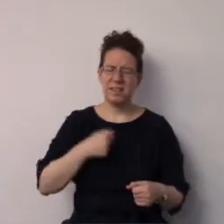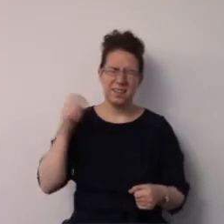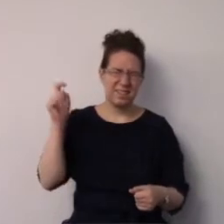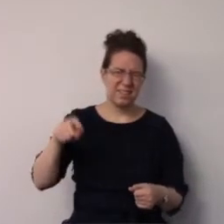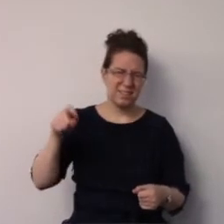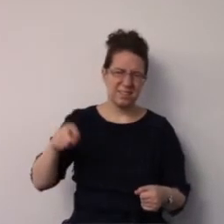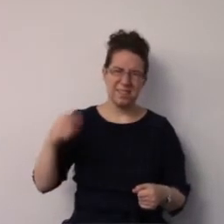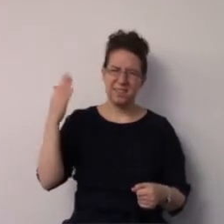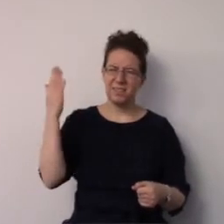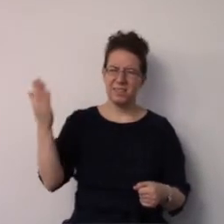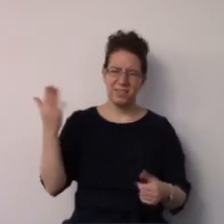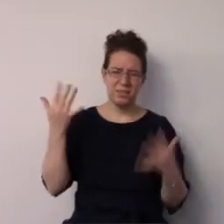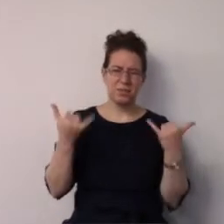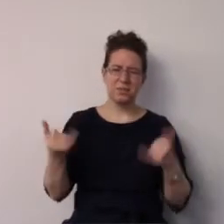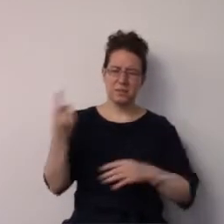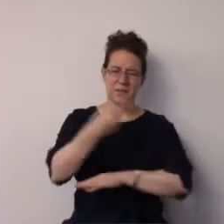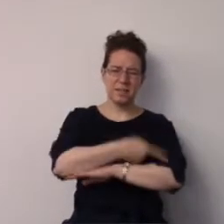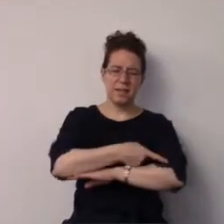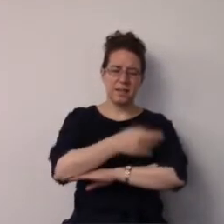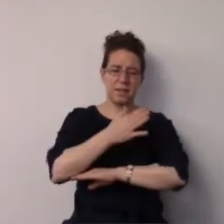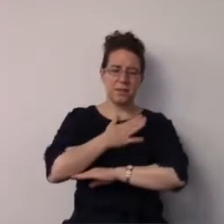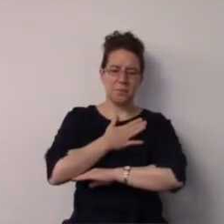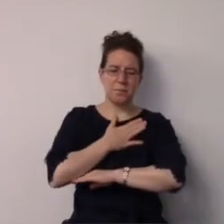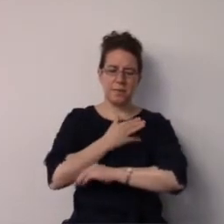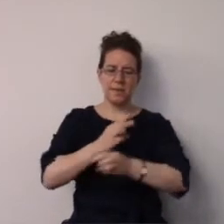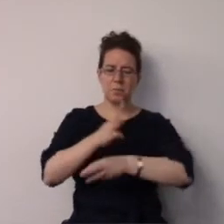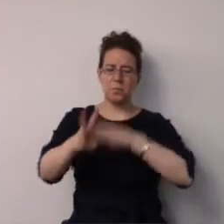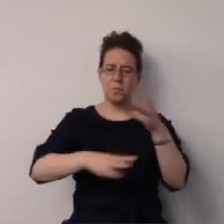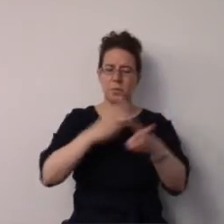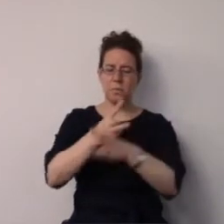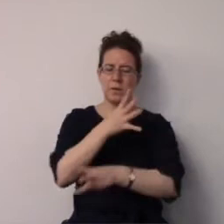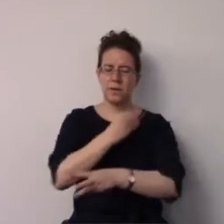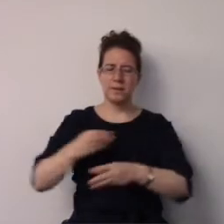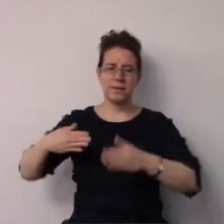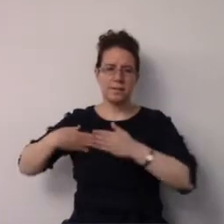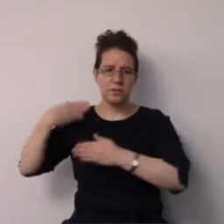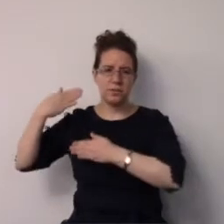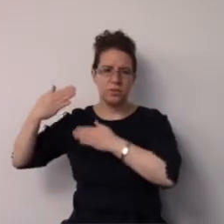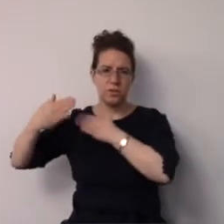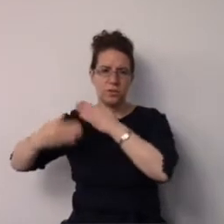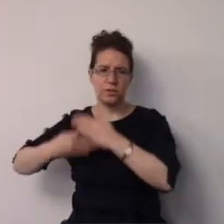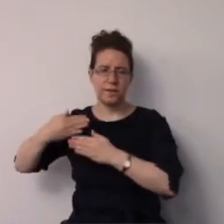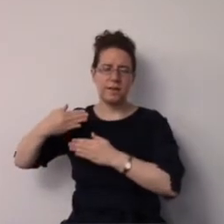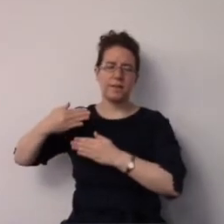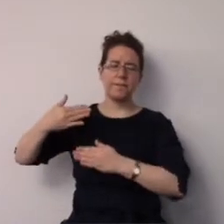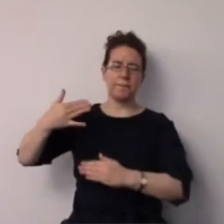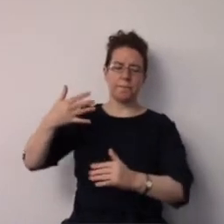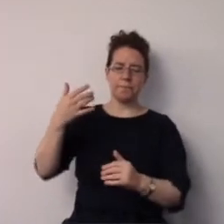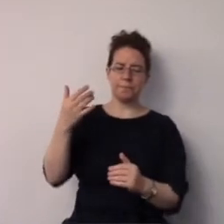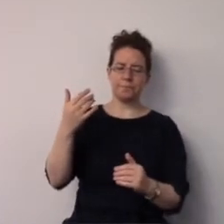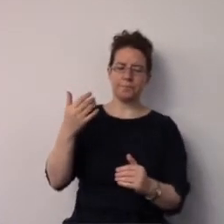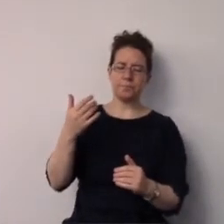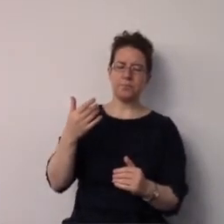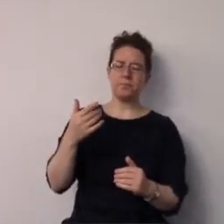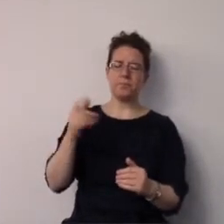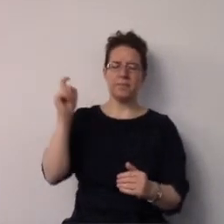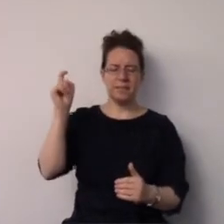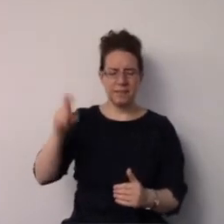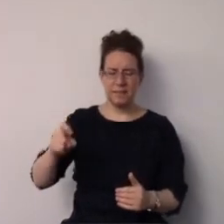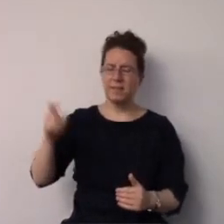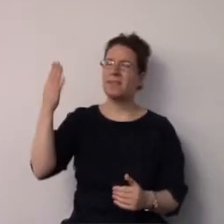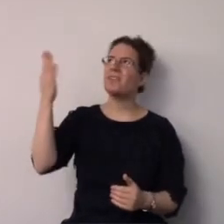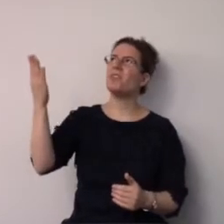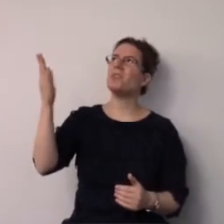know this generation deserves judgment, Lord. It deserves judgment. But I pray